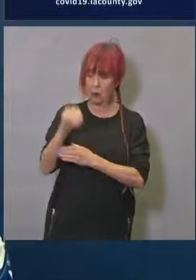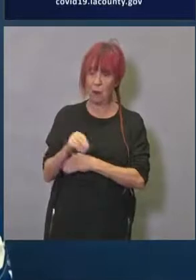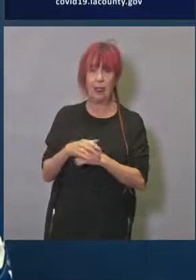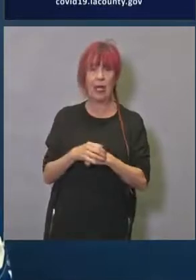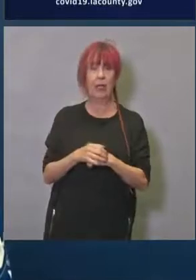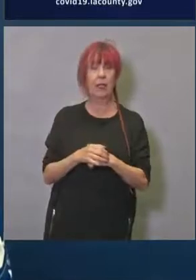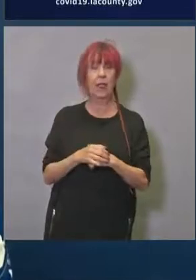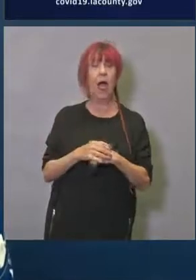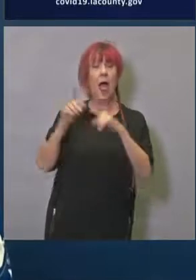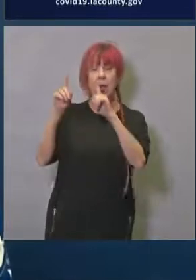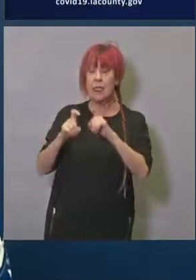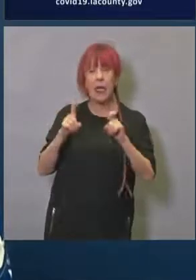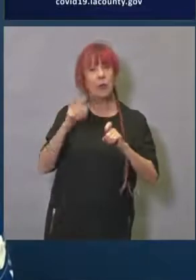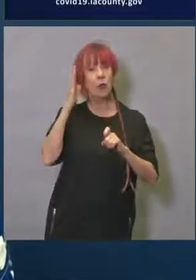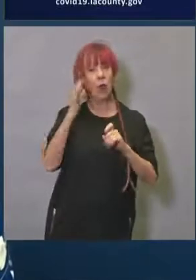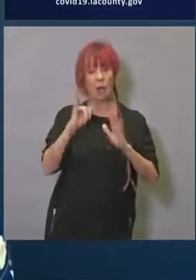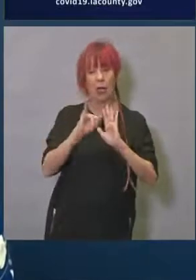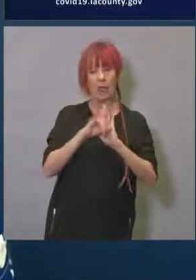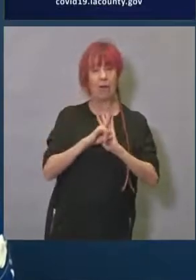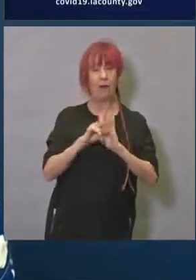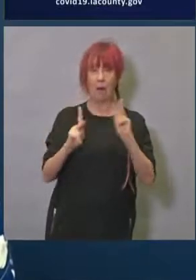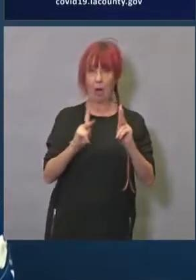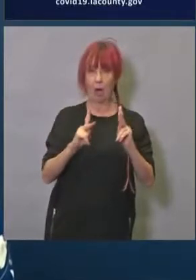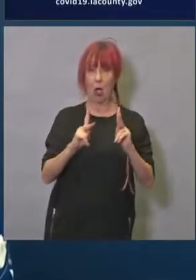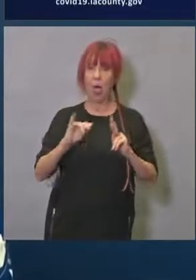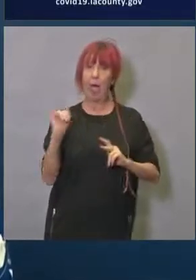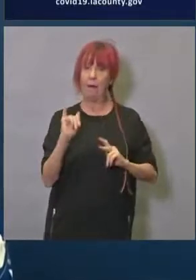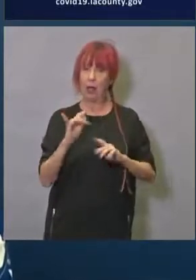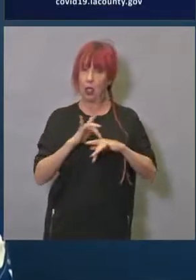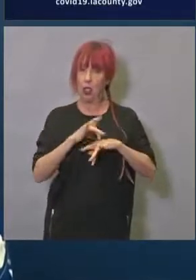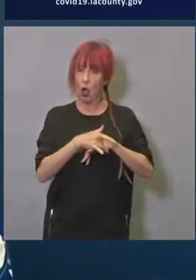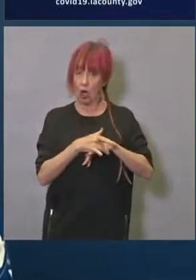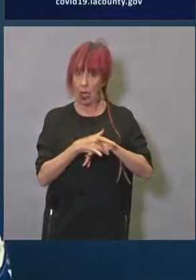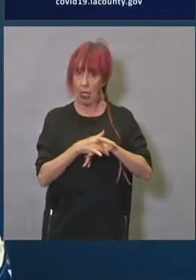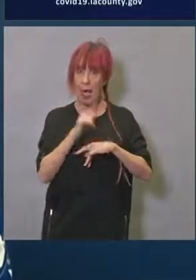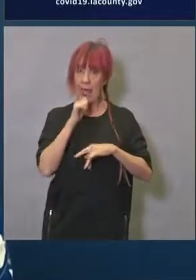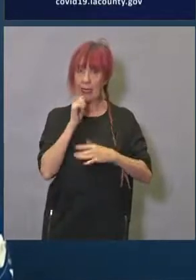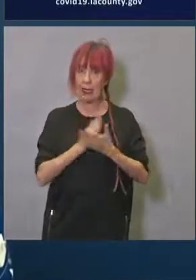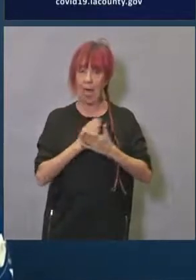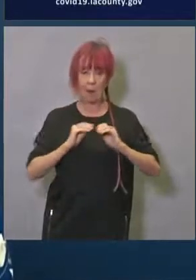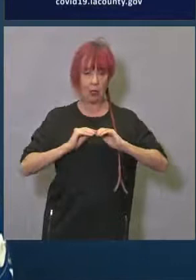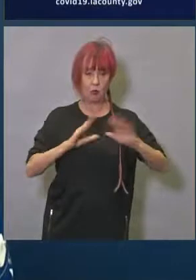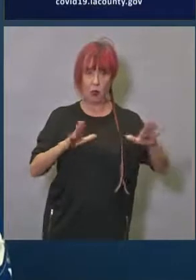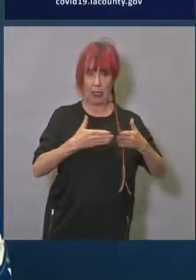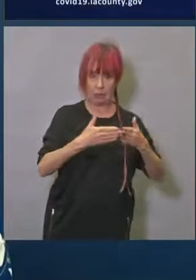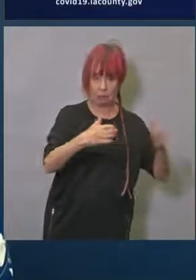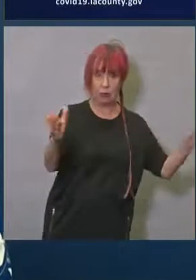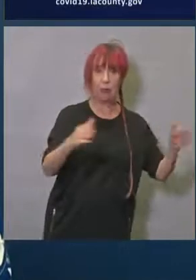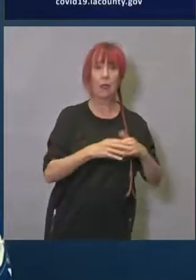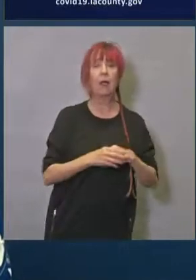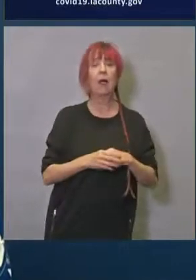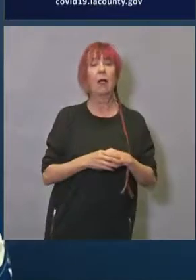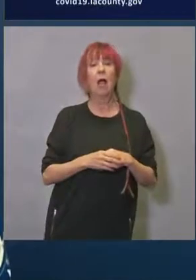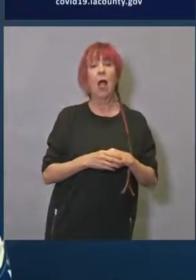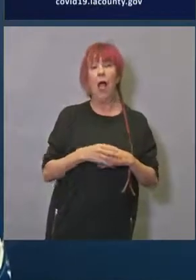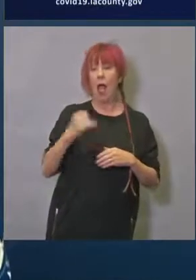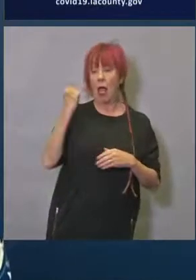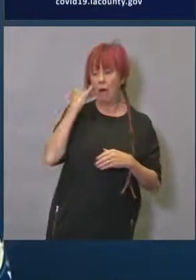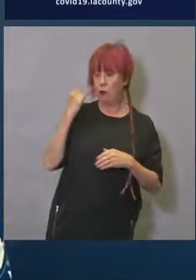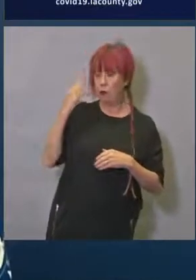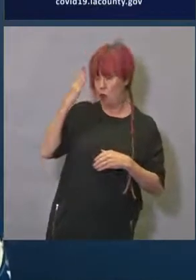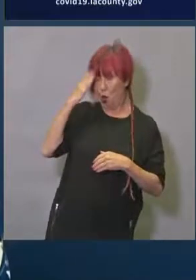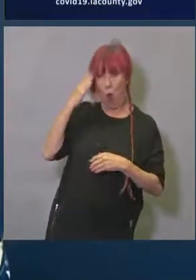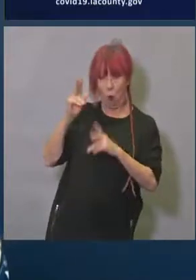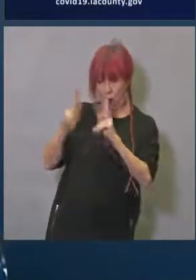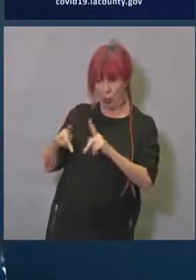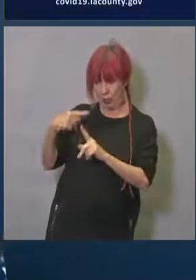and identify people who are infected early and stop it from spreading to the broader community. Finding out someone is COVID